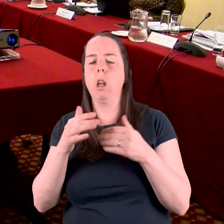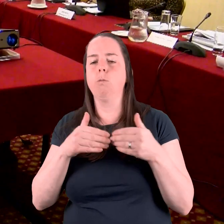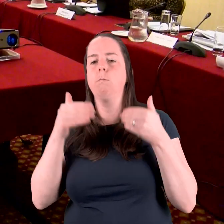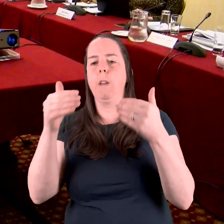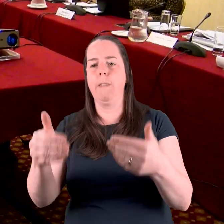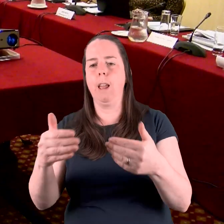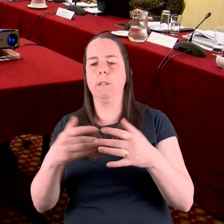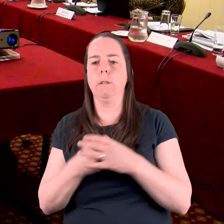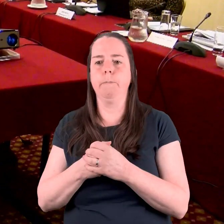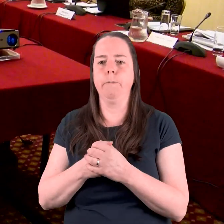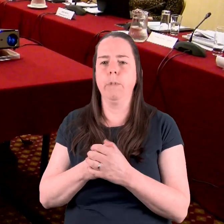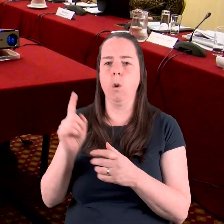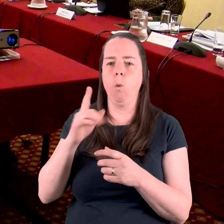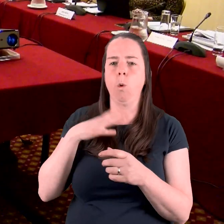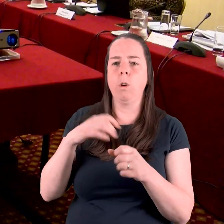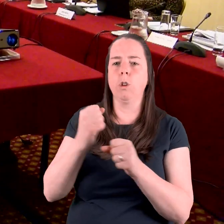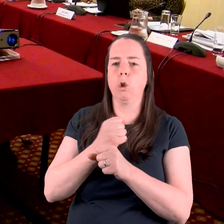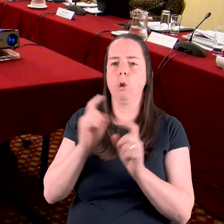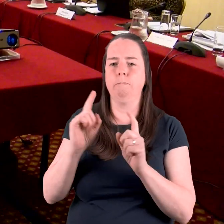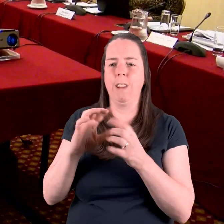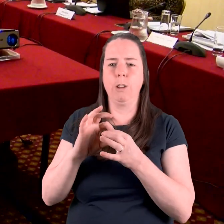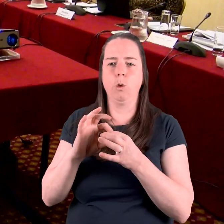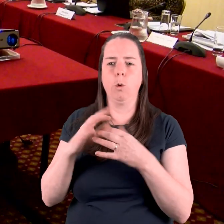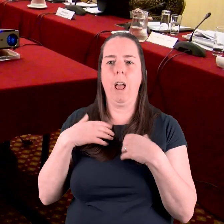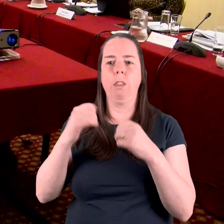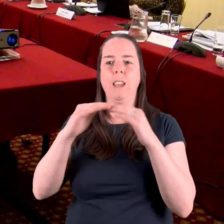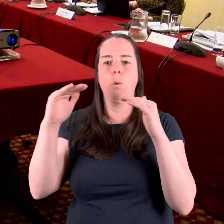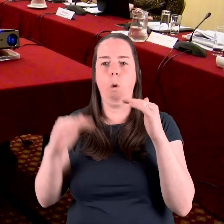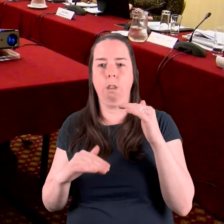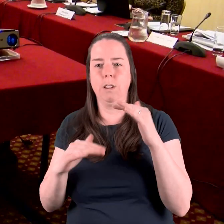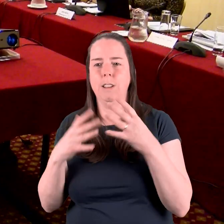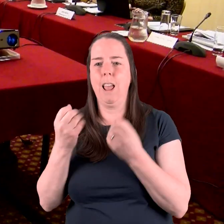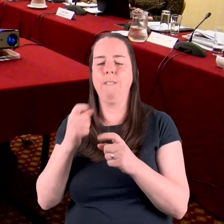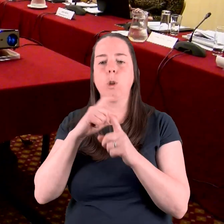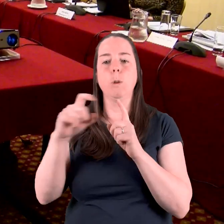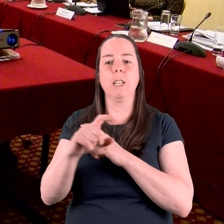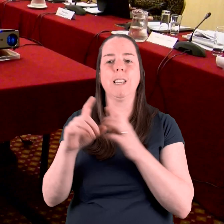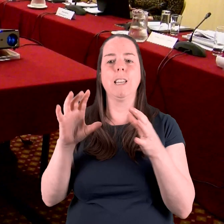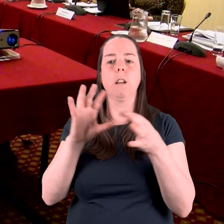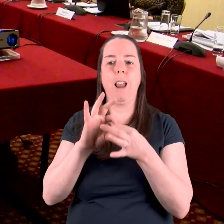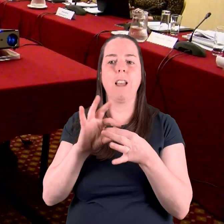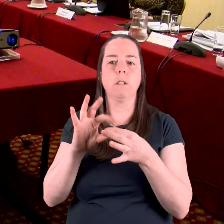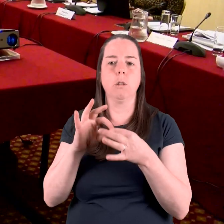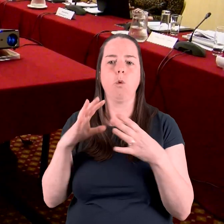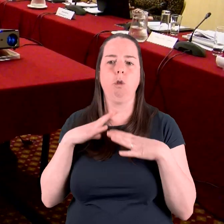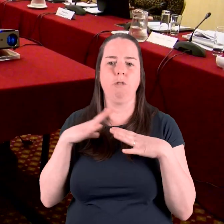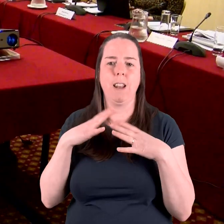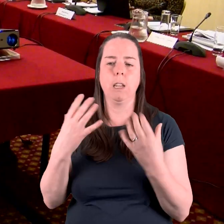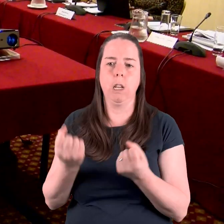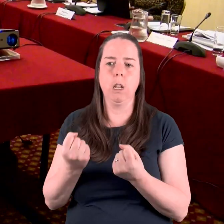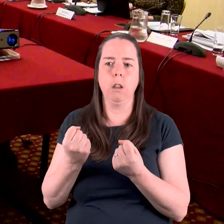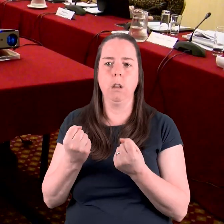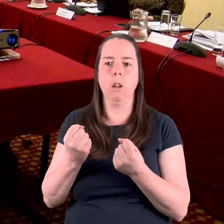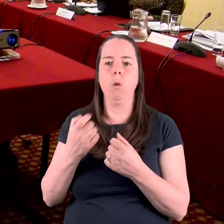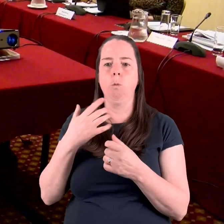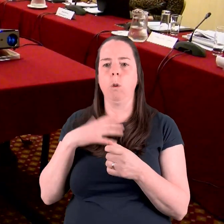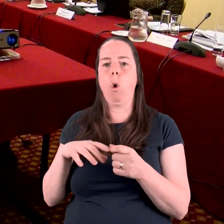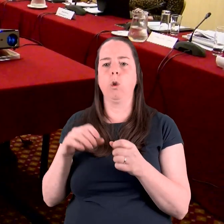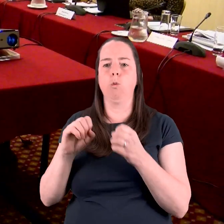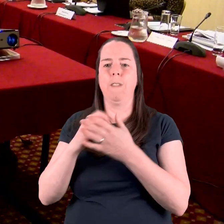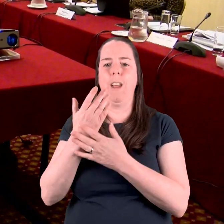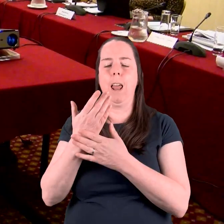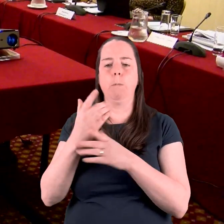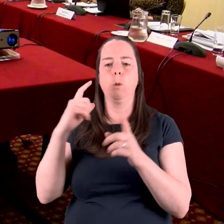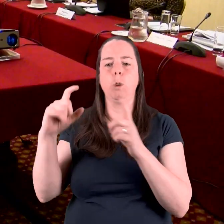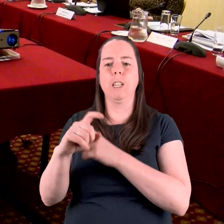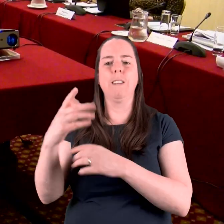watching as we move ahead. What we want to do in terms of health inequalities, we have community connectors already. Steve actually